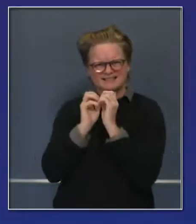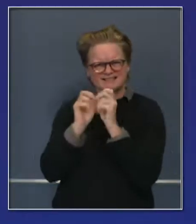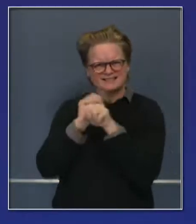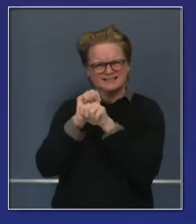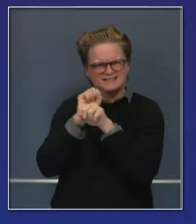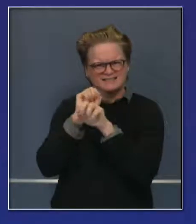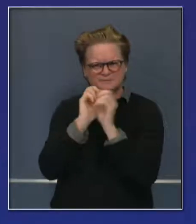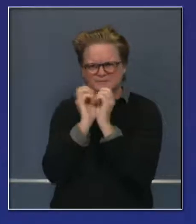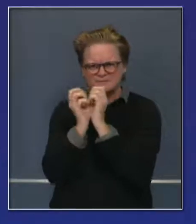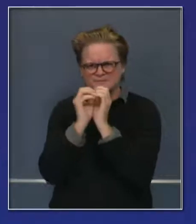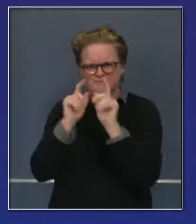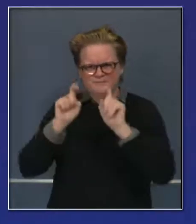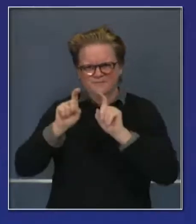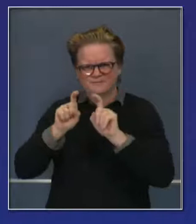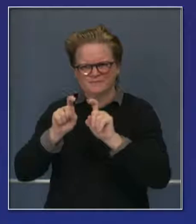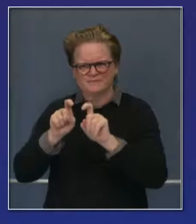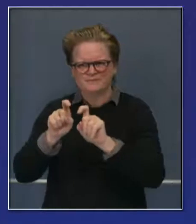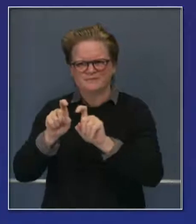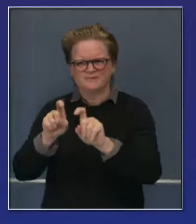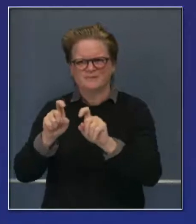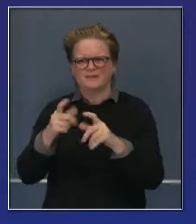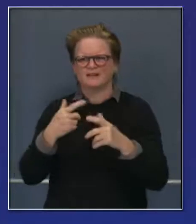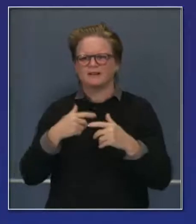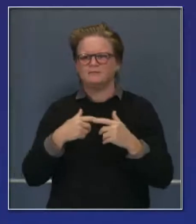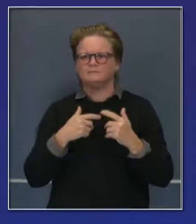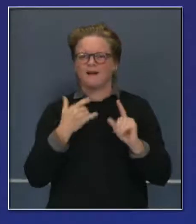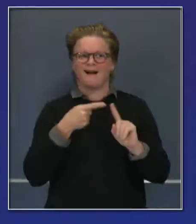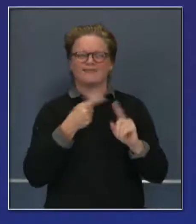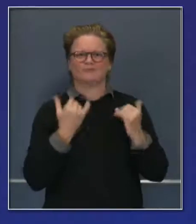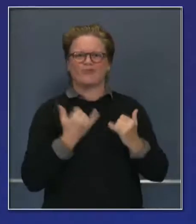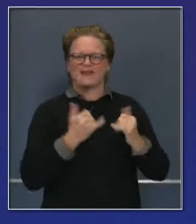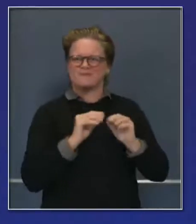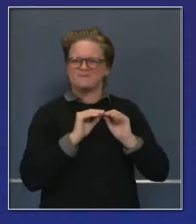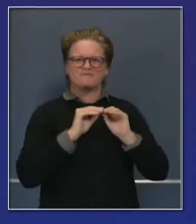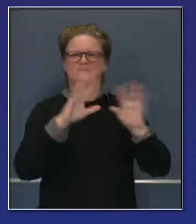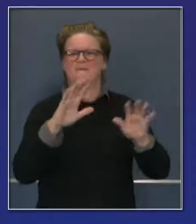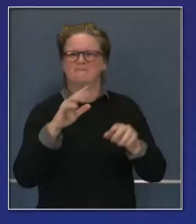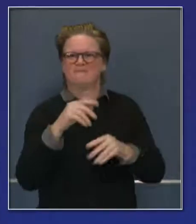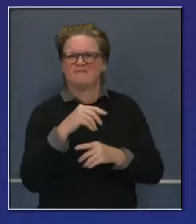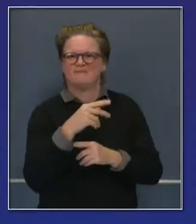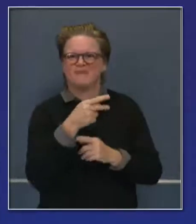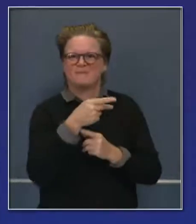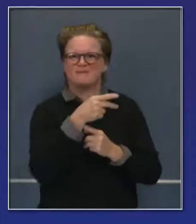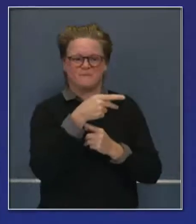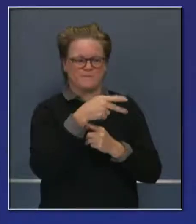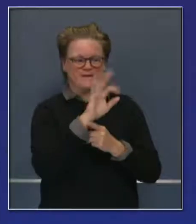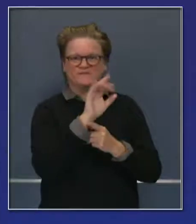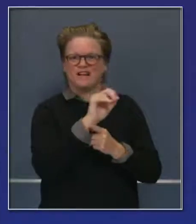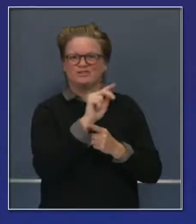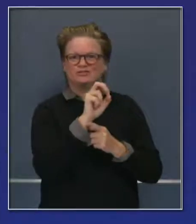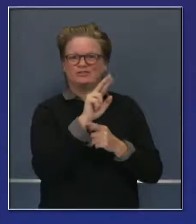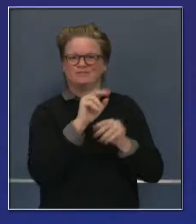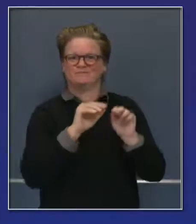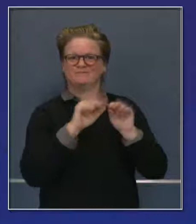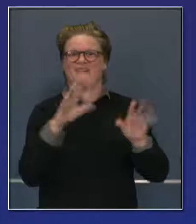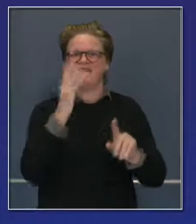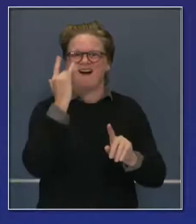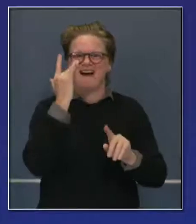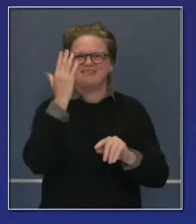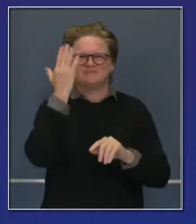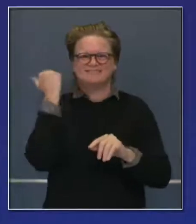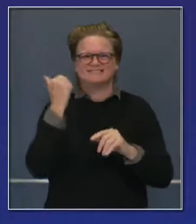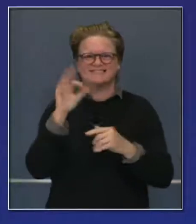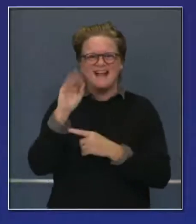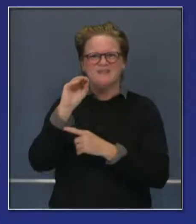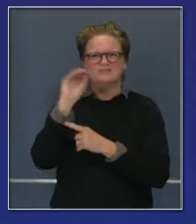generating headlines today. Others will generate headlines over the number of weeks ahead of us, perhaps months as well. I want,